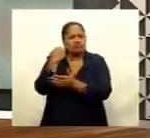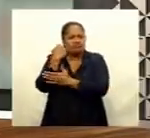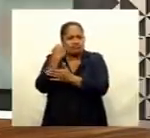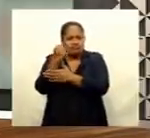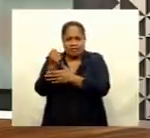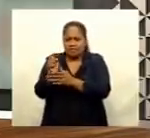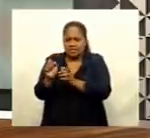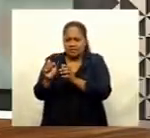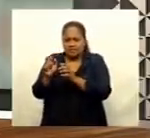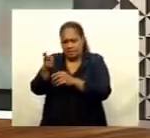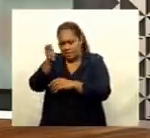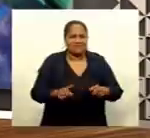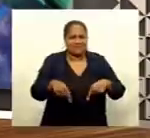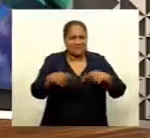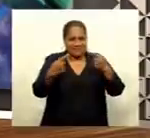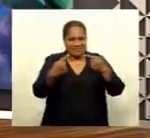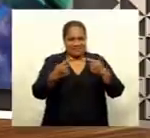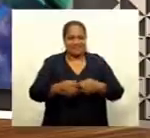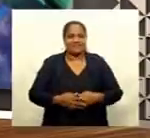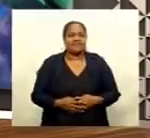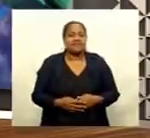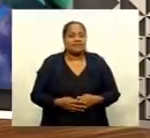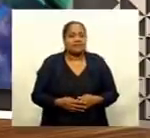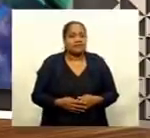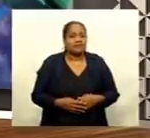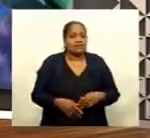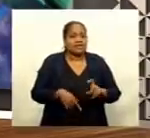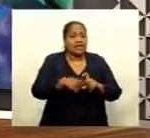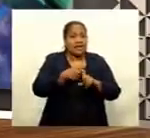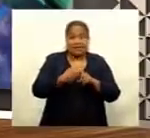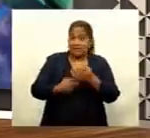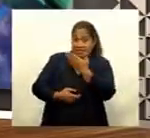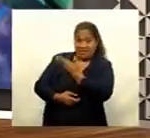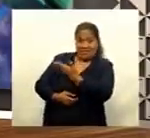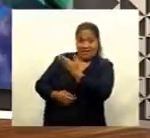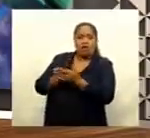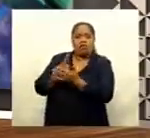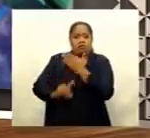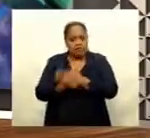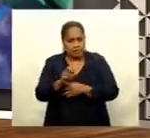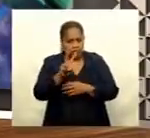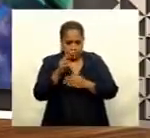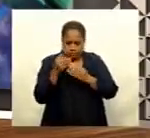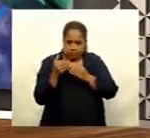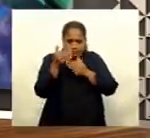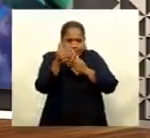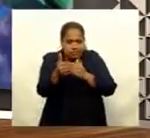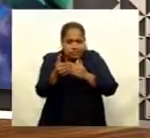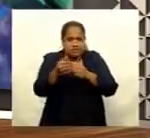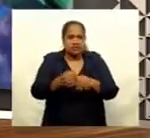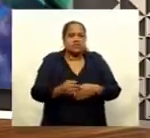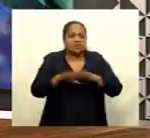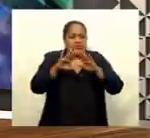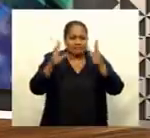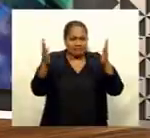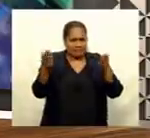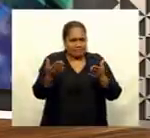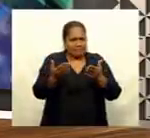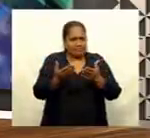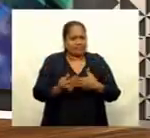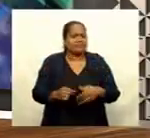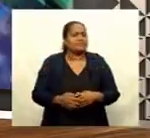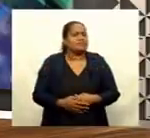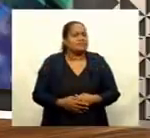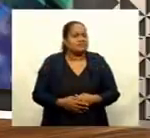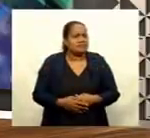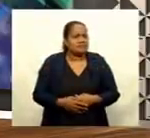after failing his medical. Although the Kaiviti Silktails are 2 places ahead of the Windsor Wolves on the Ron Massey Cup ladder, they aren't